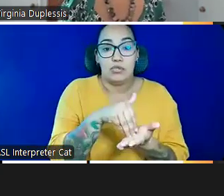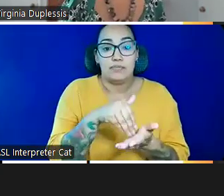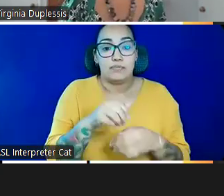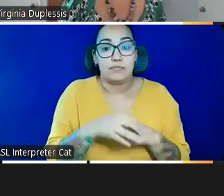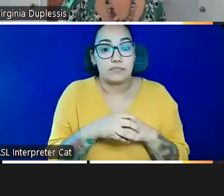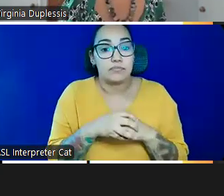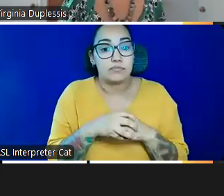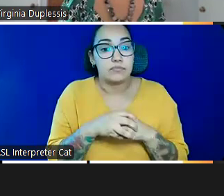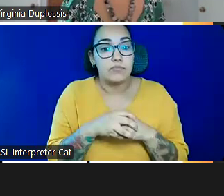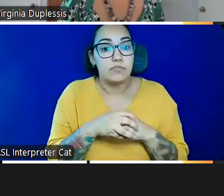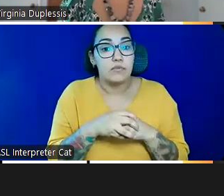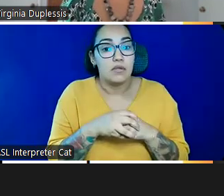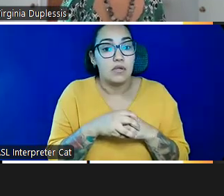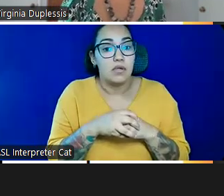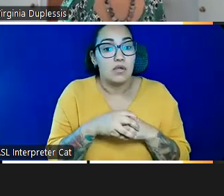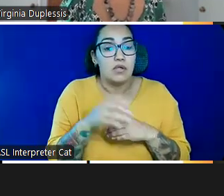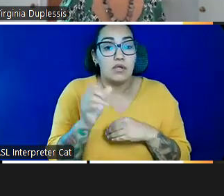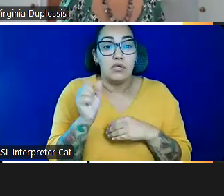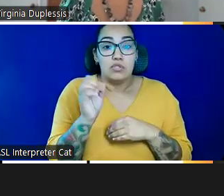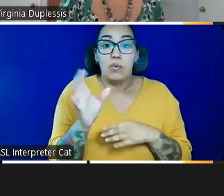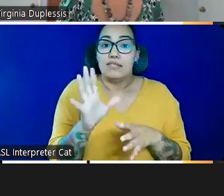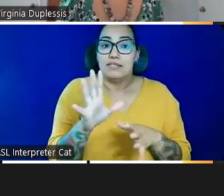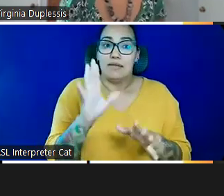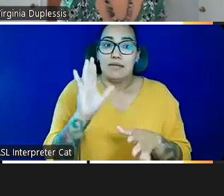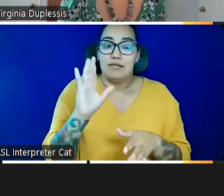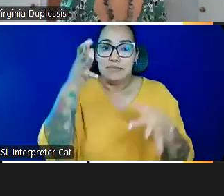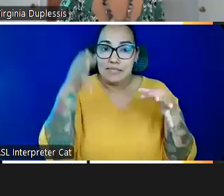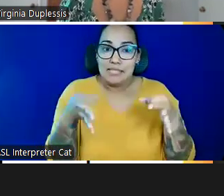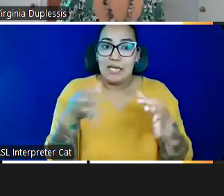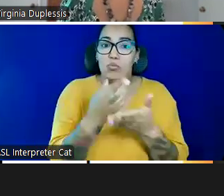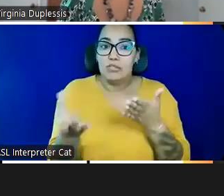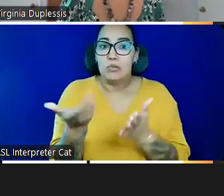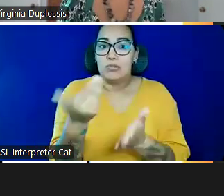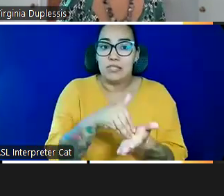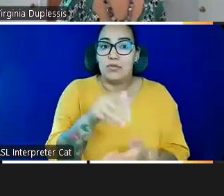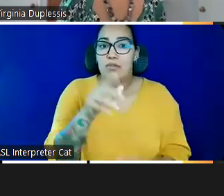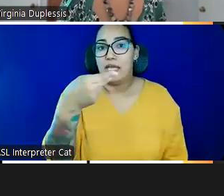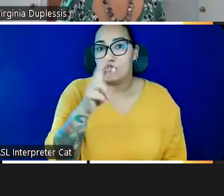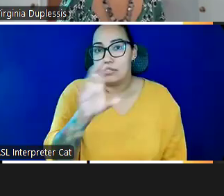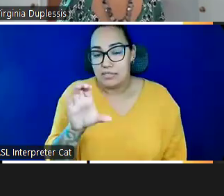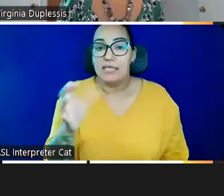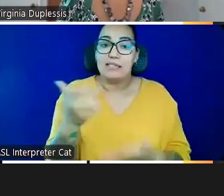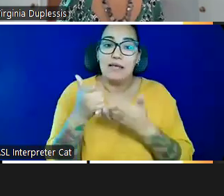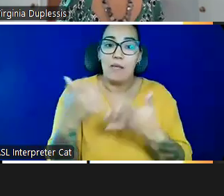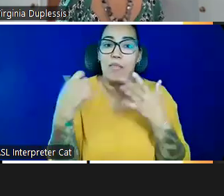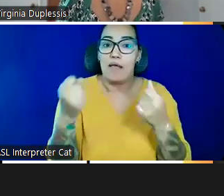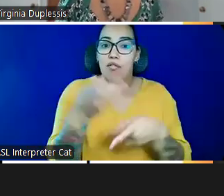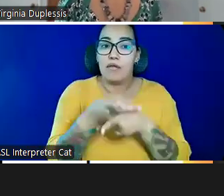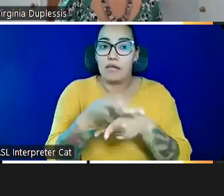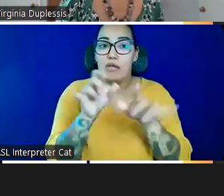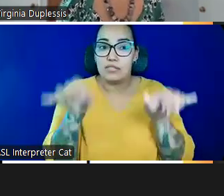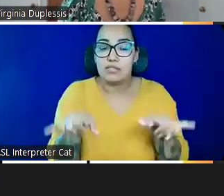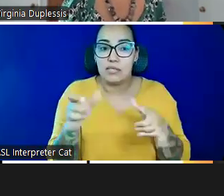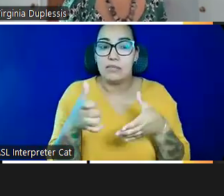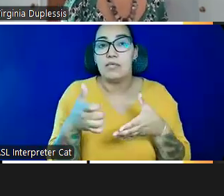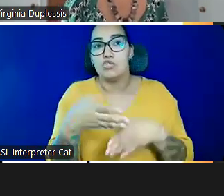federally designated resource center that really helps to improve the healthcare system to do a better job at